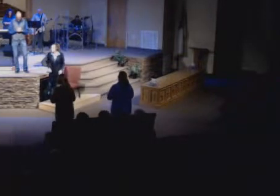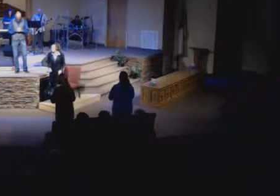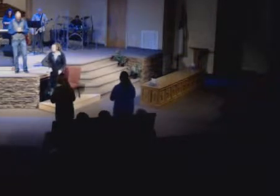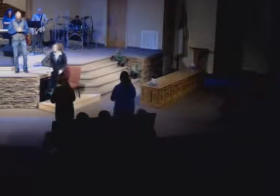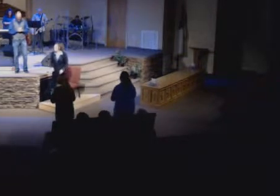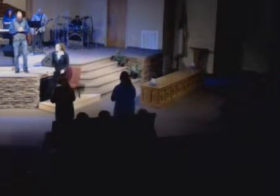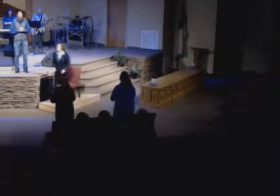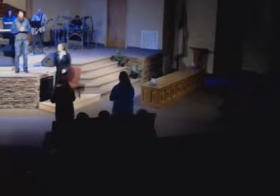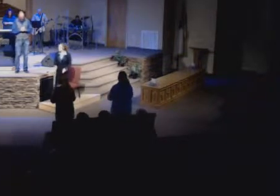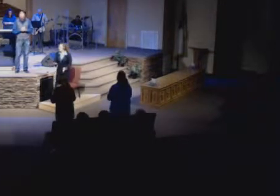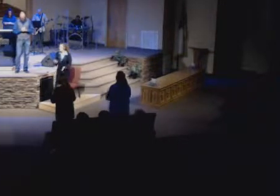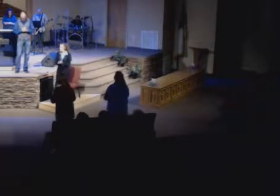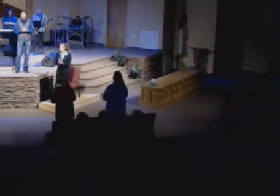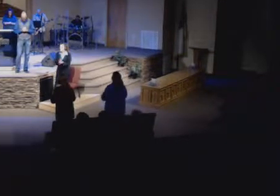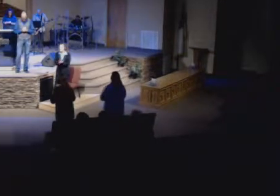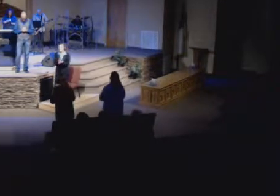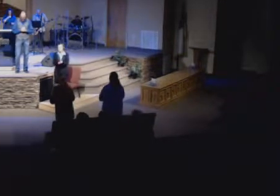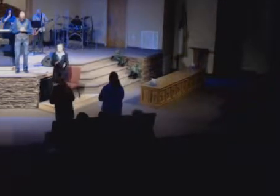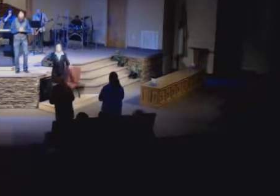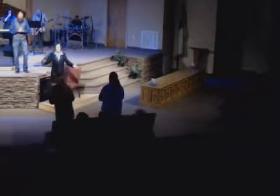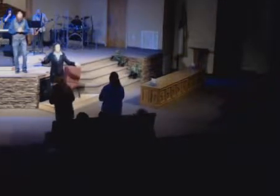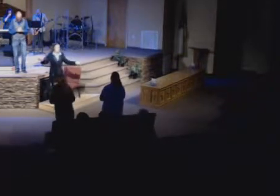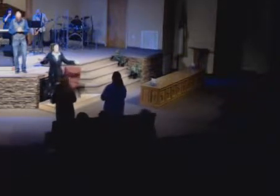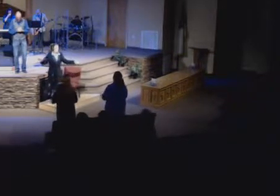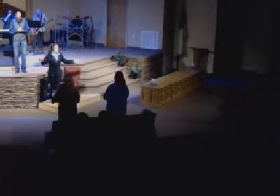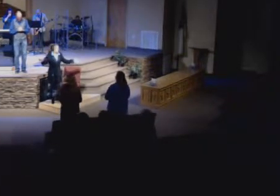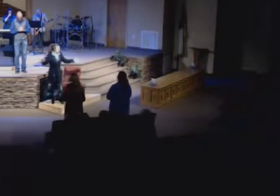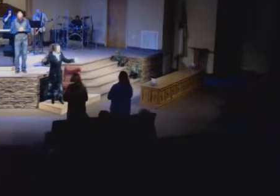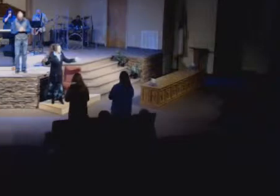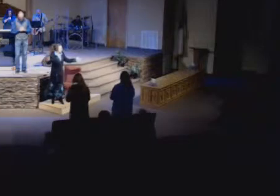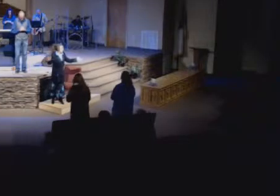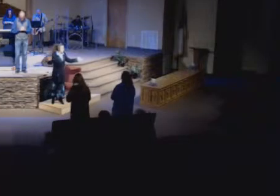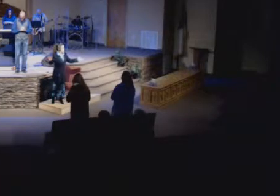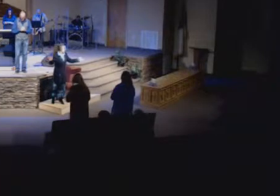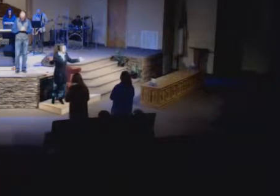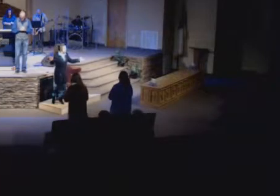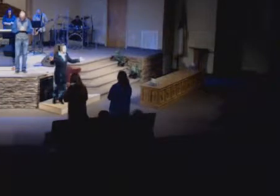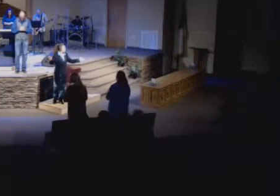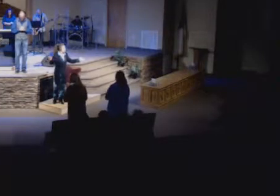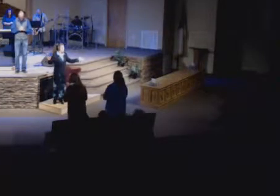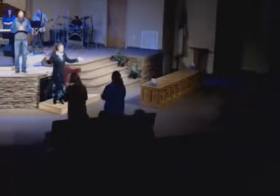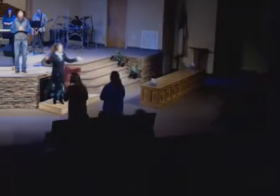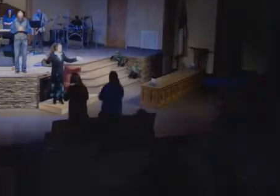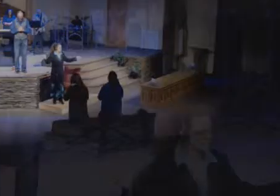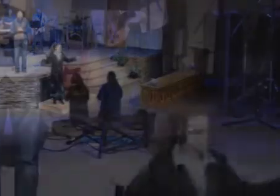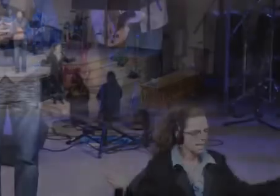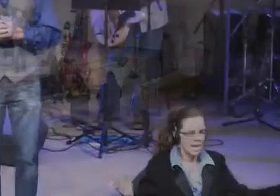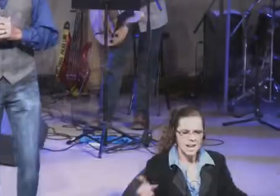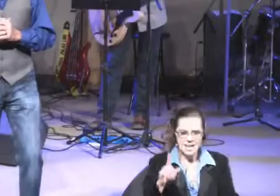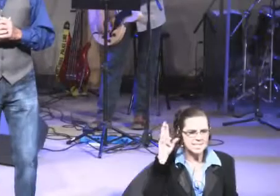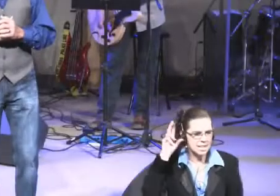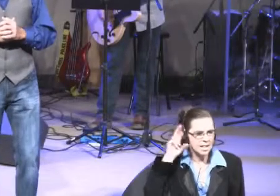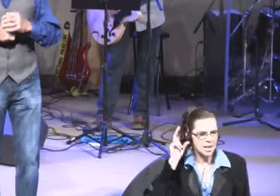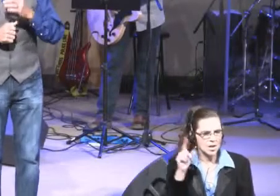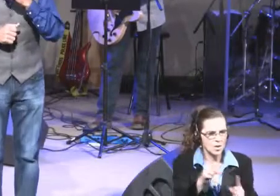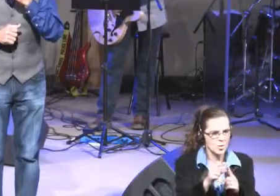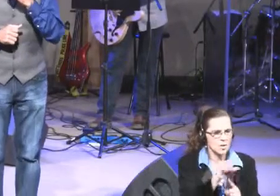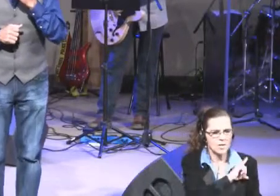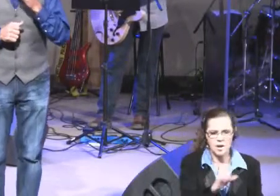Hallelujah. Come on, church. Come on, church. Let's hear the word of the Lord this morning. Hallelujah,